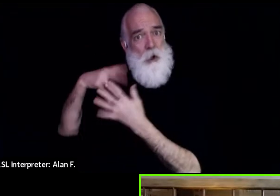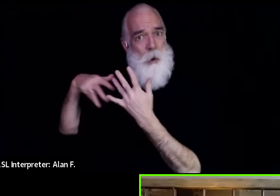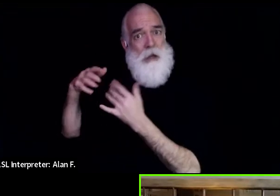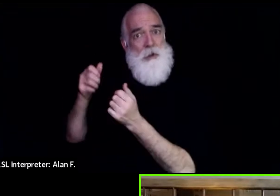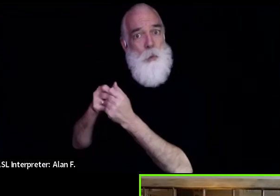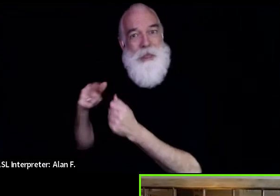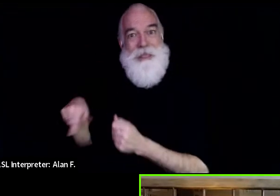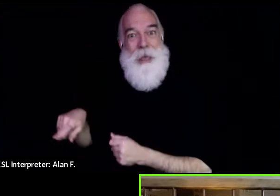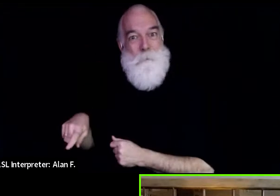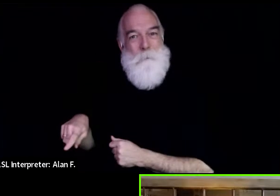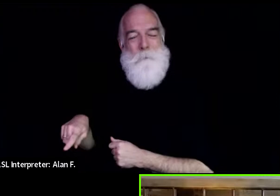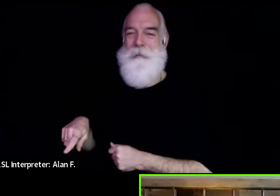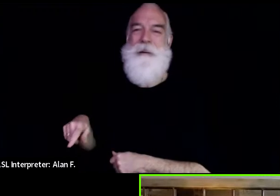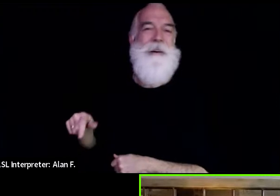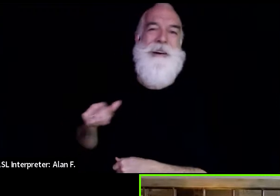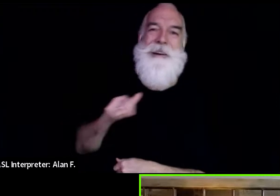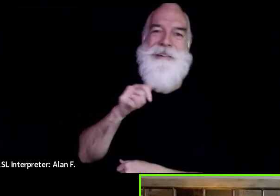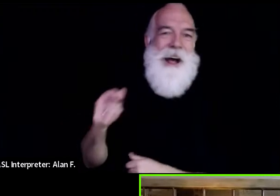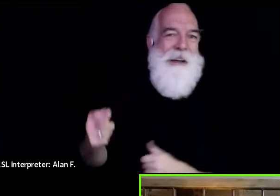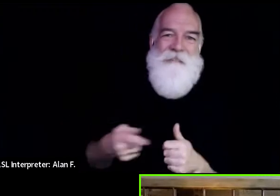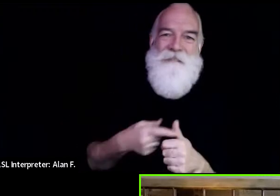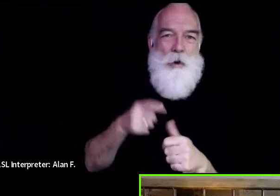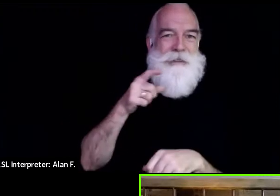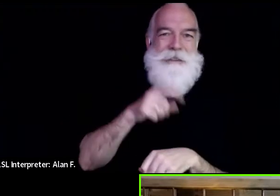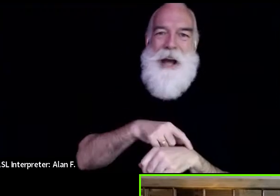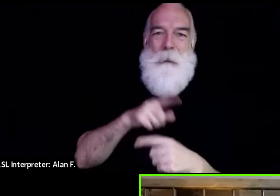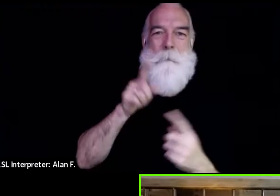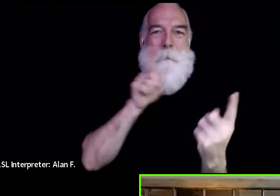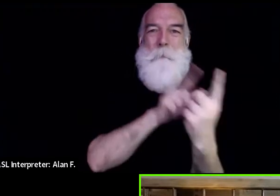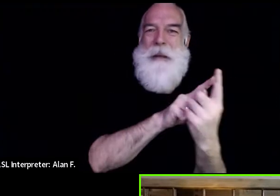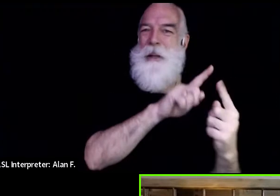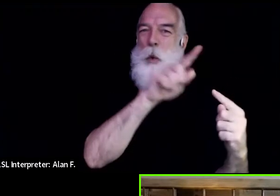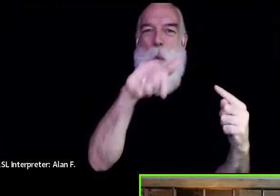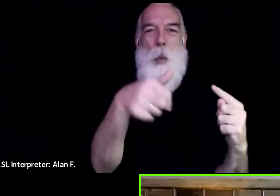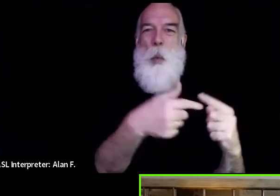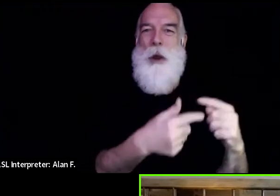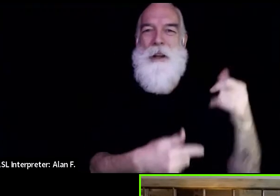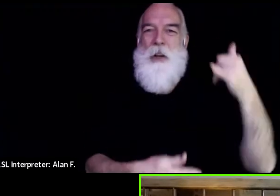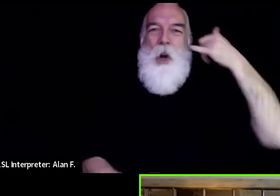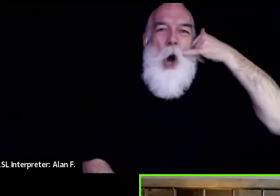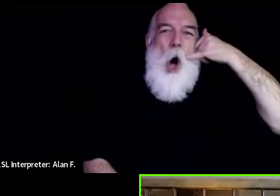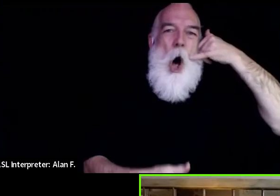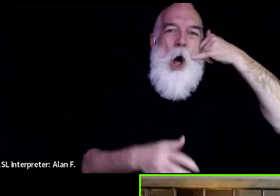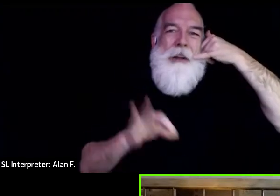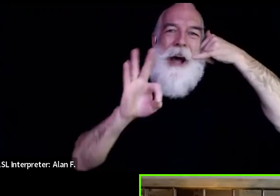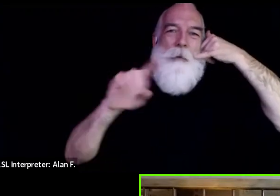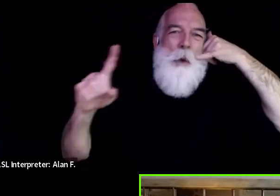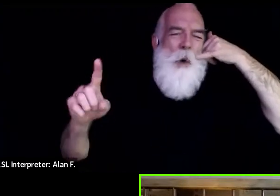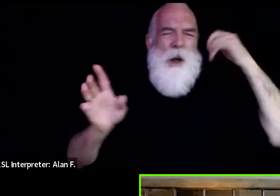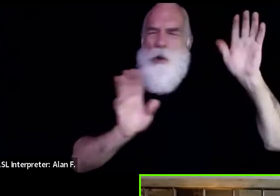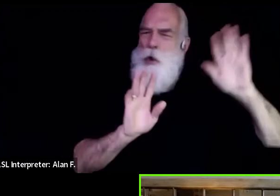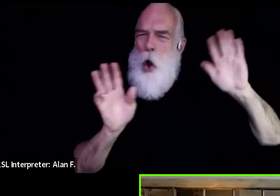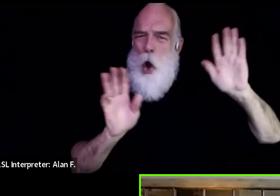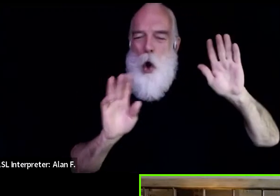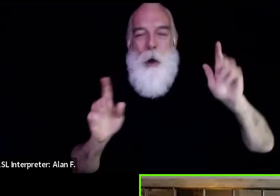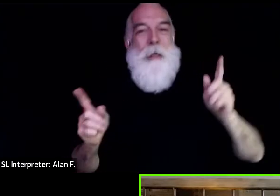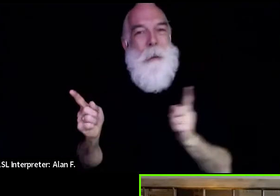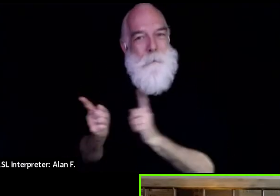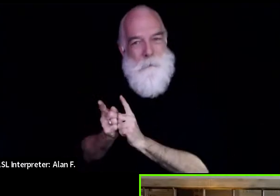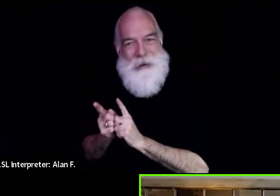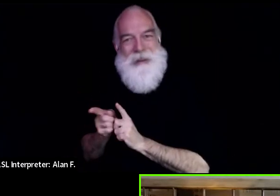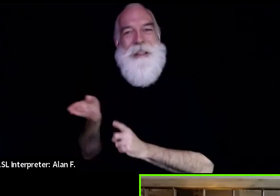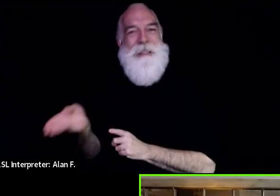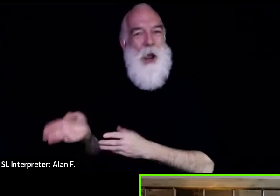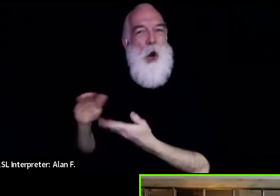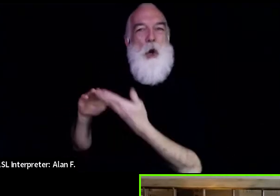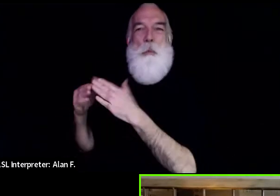not been when they've had to call the police. It's been at the local community meeting. It has been at the